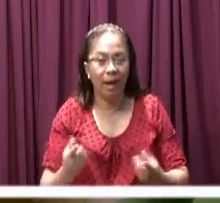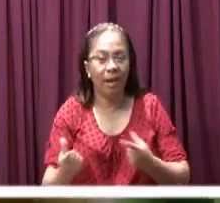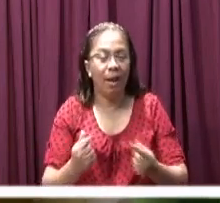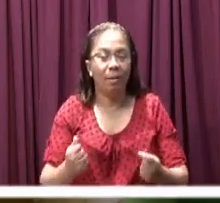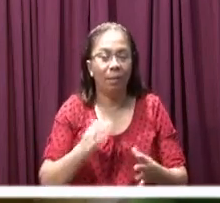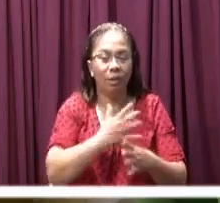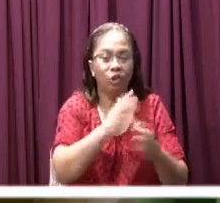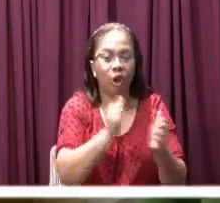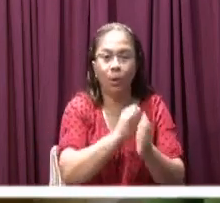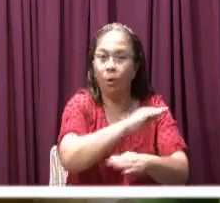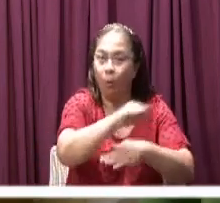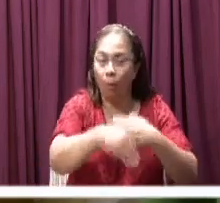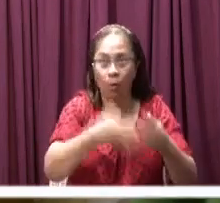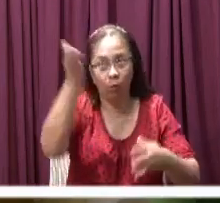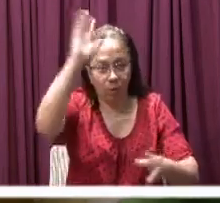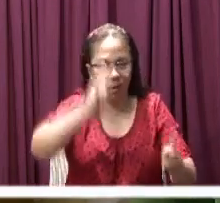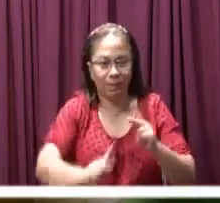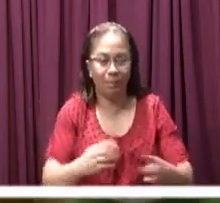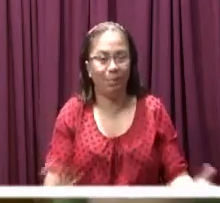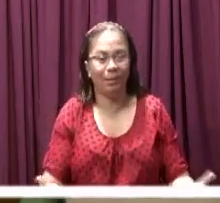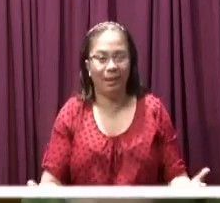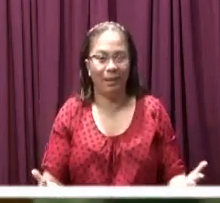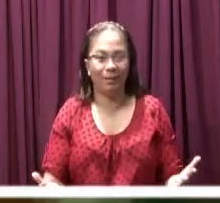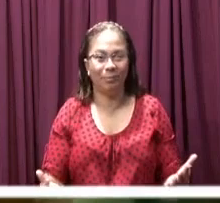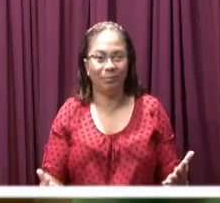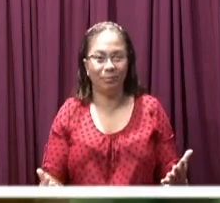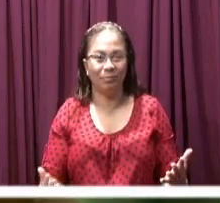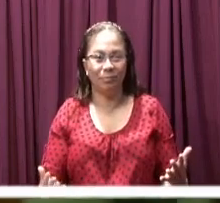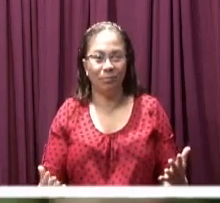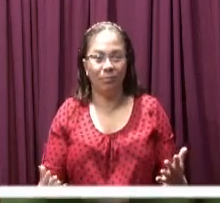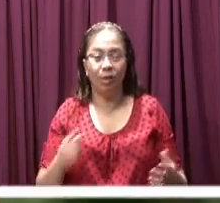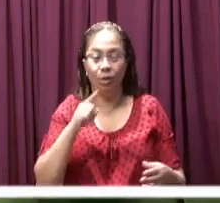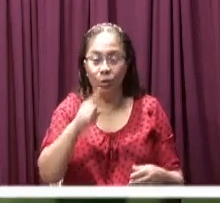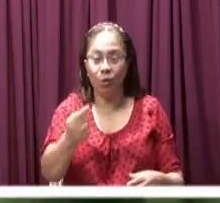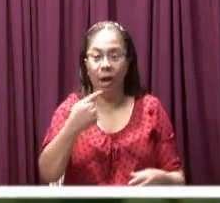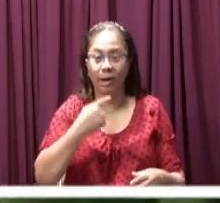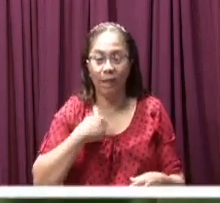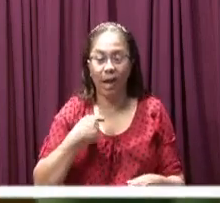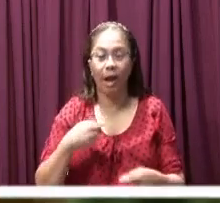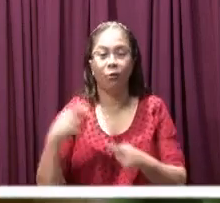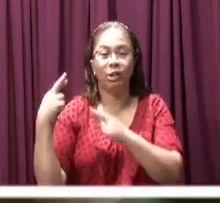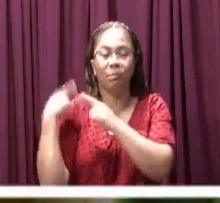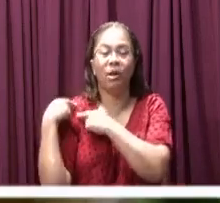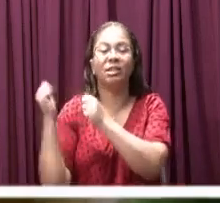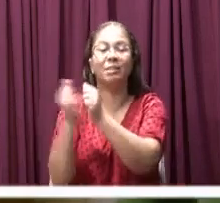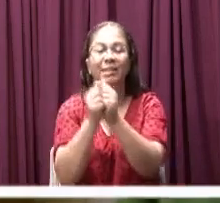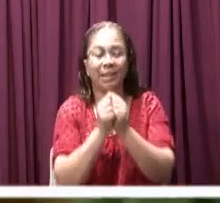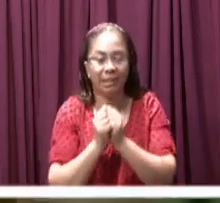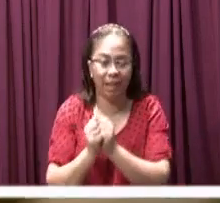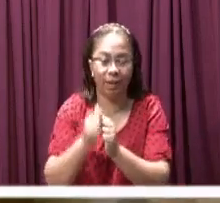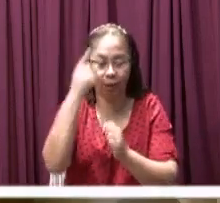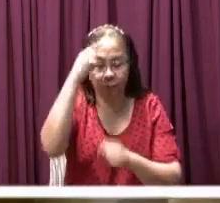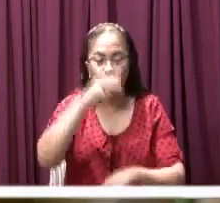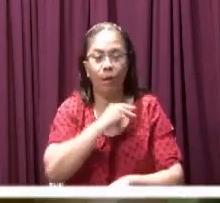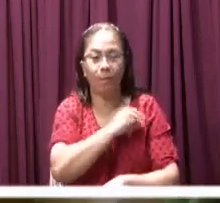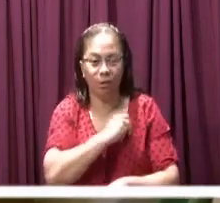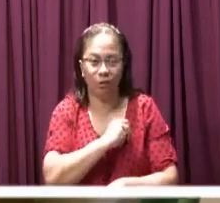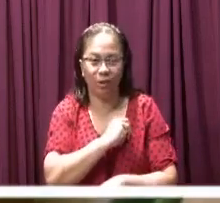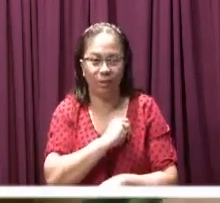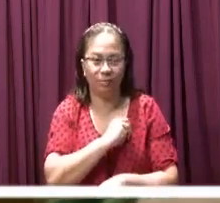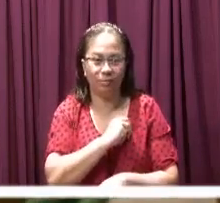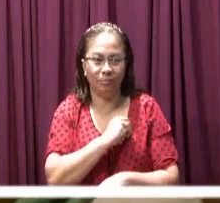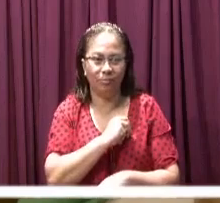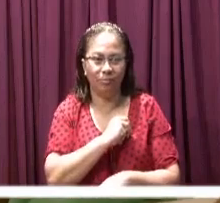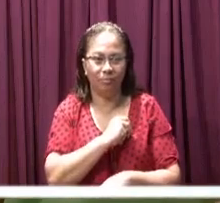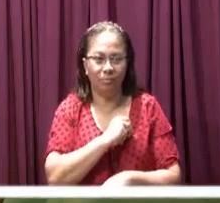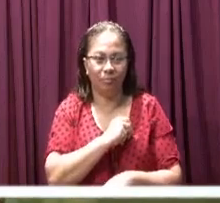of Jesus Christ is in co-responsibility. You and I are co-responsible for that mission. Remember, he'll do the